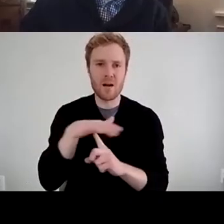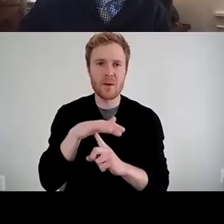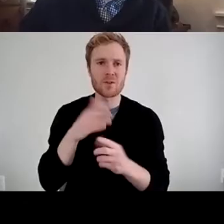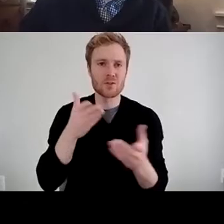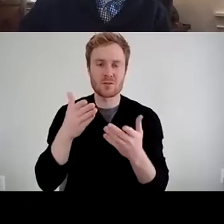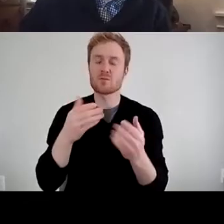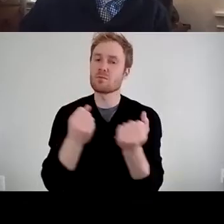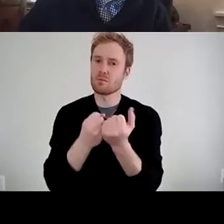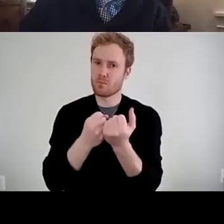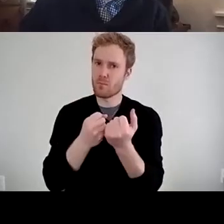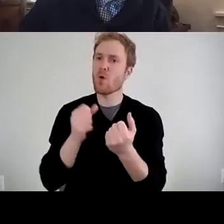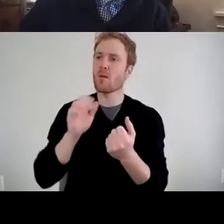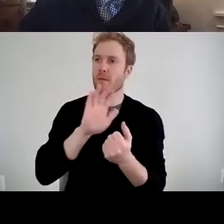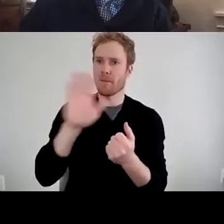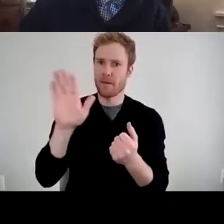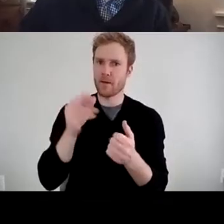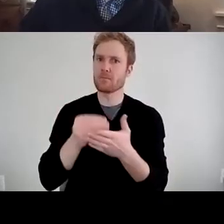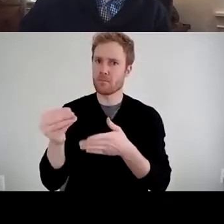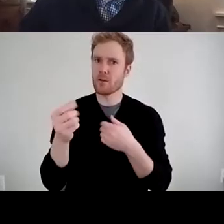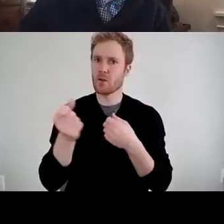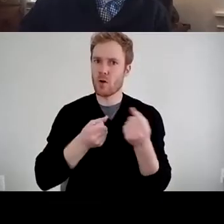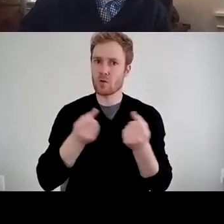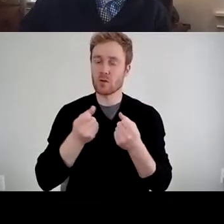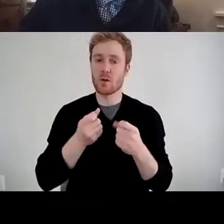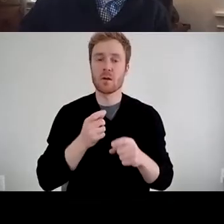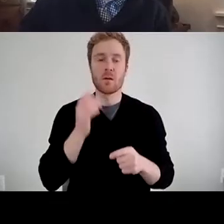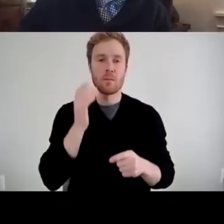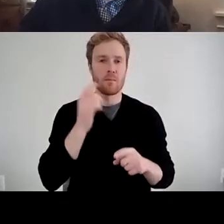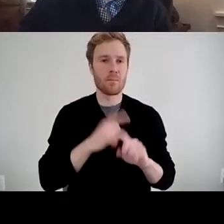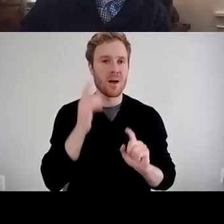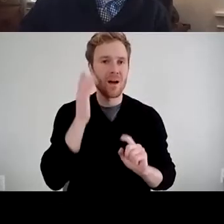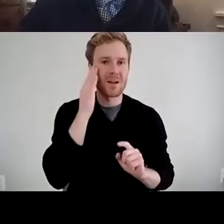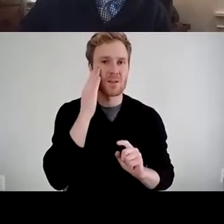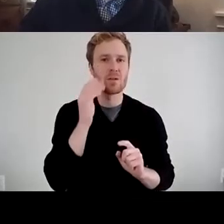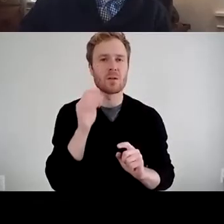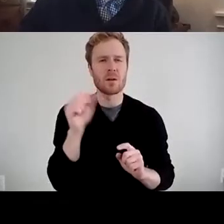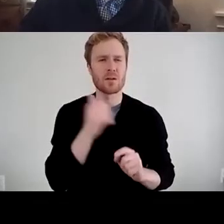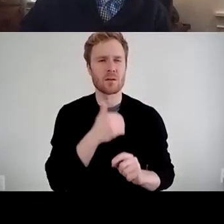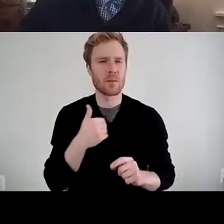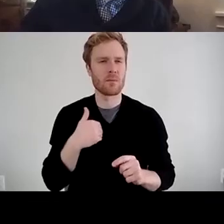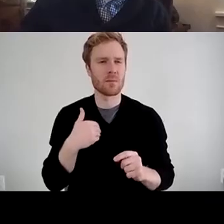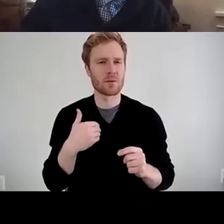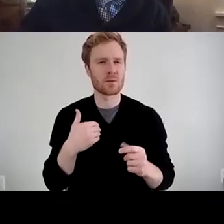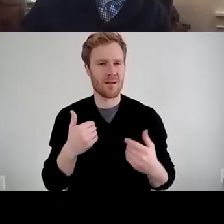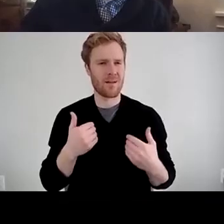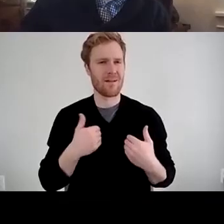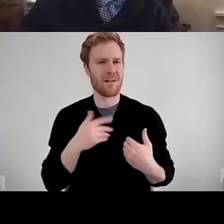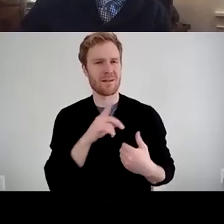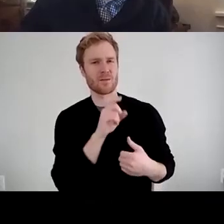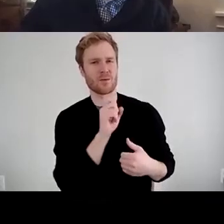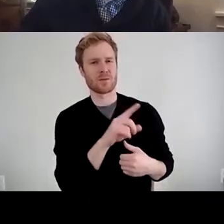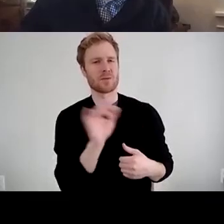very, very mindful of the expenditures that we have to make now out of a budget where we had so many revenue